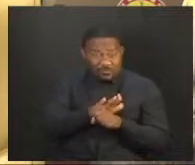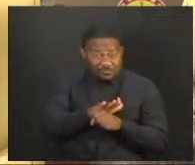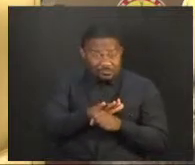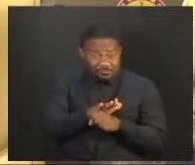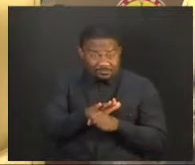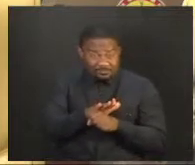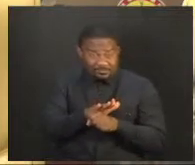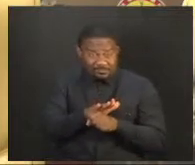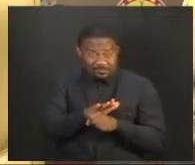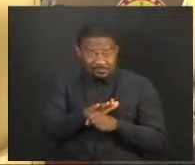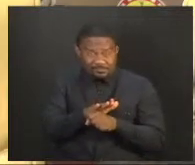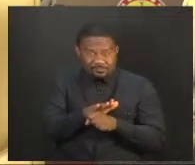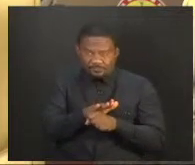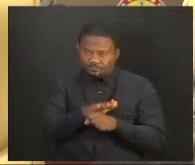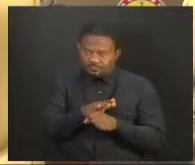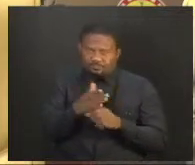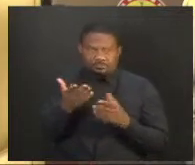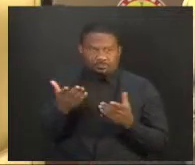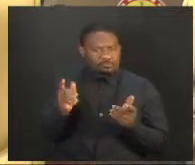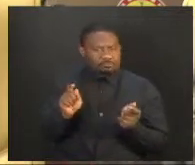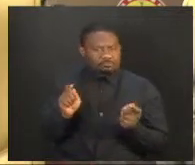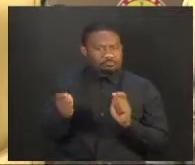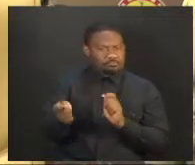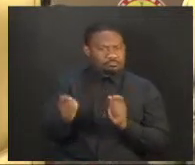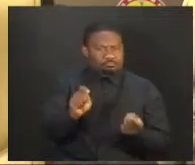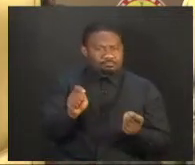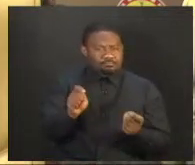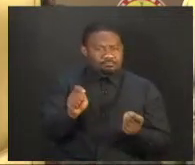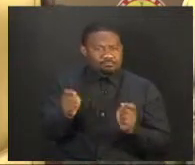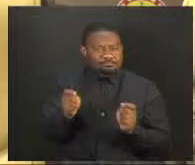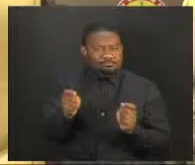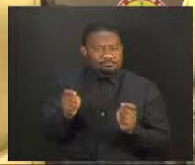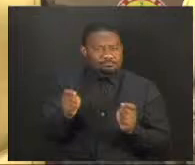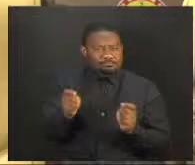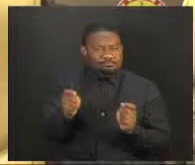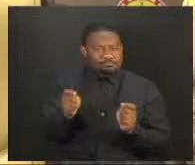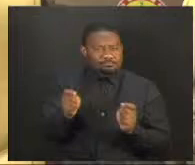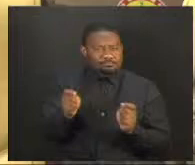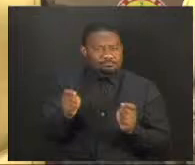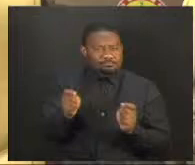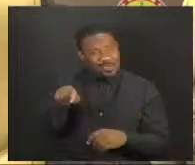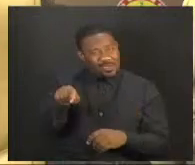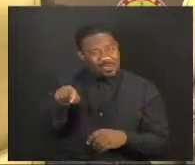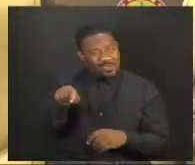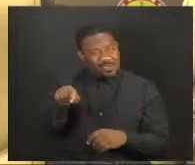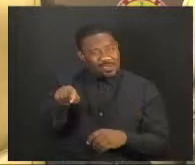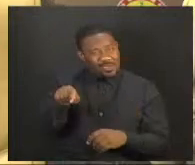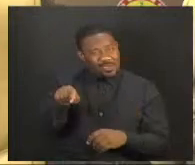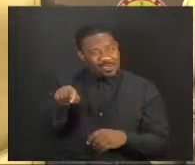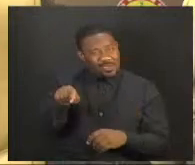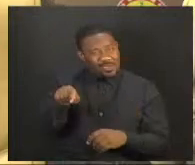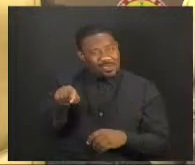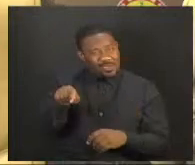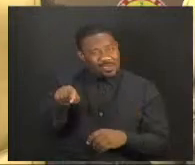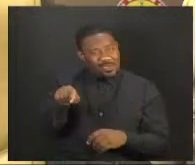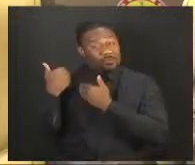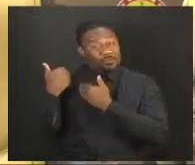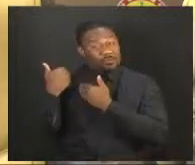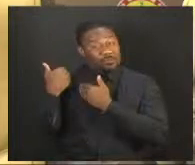a reshuffle if it's not captured accurately. So Right Honourable